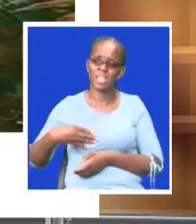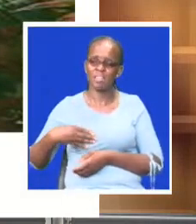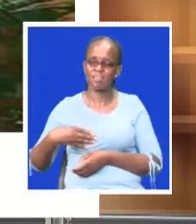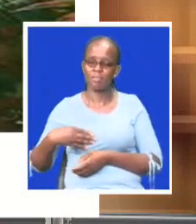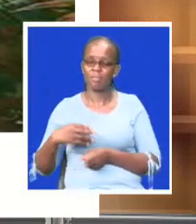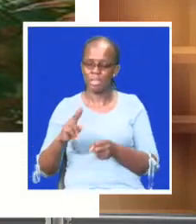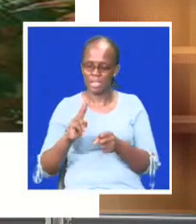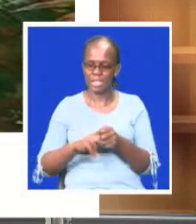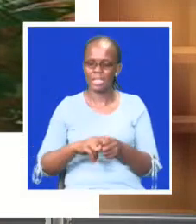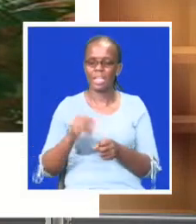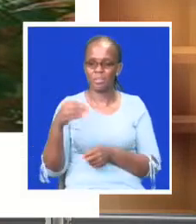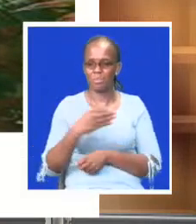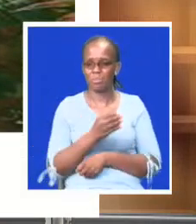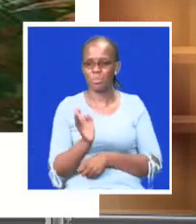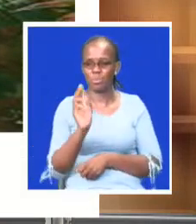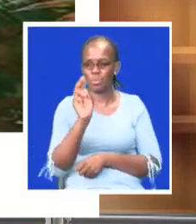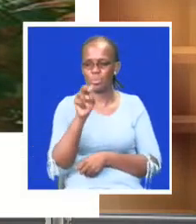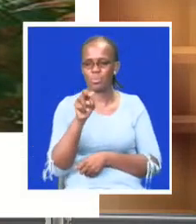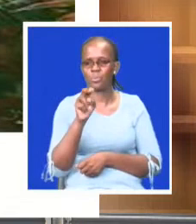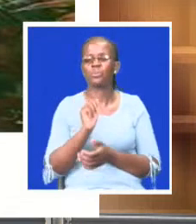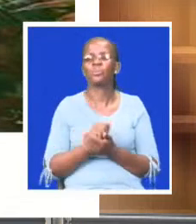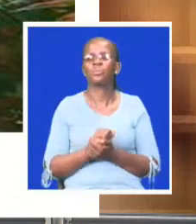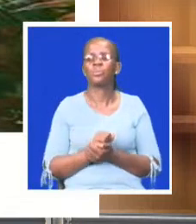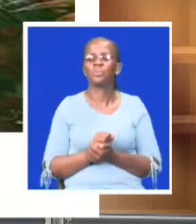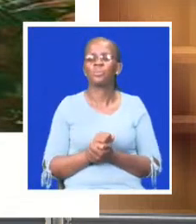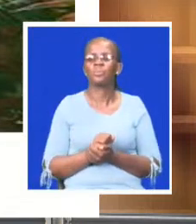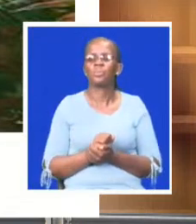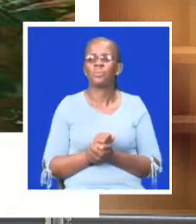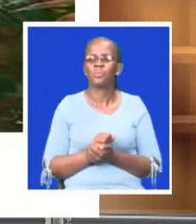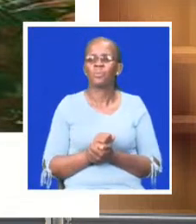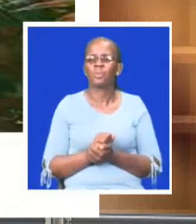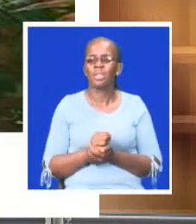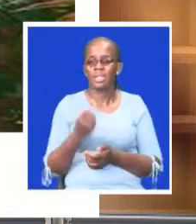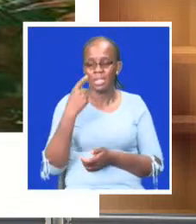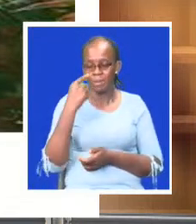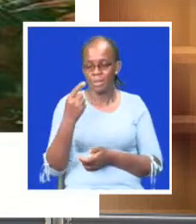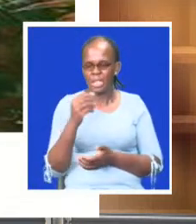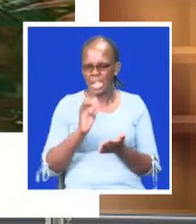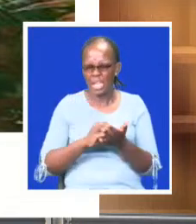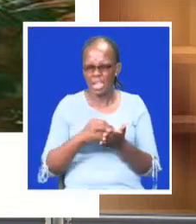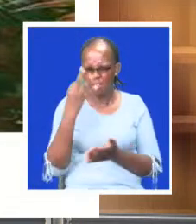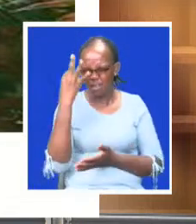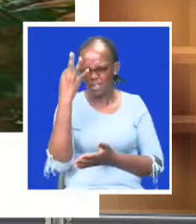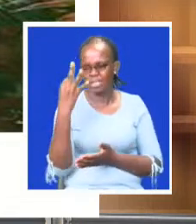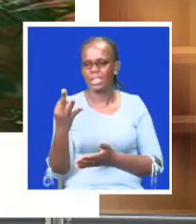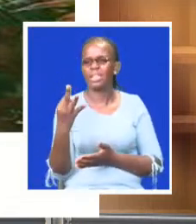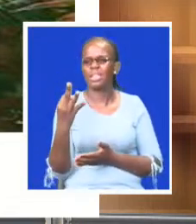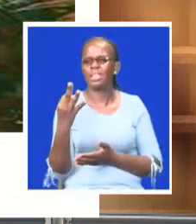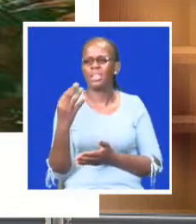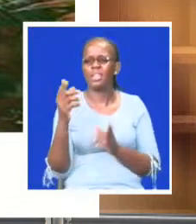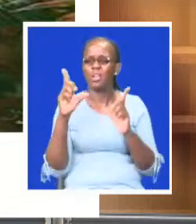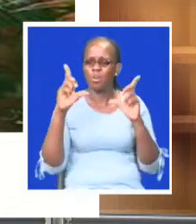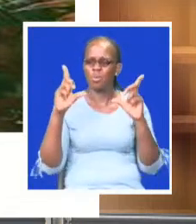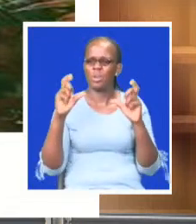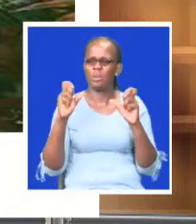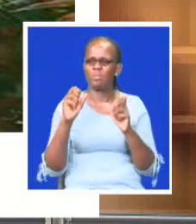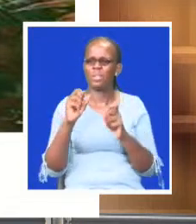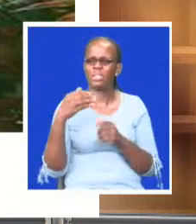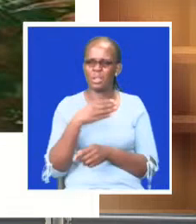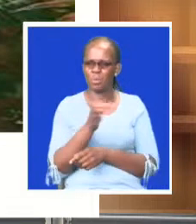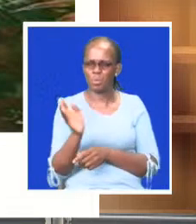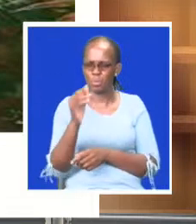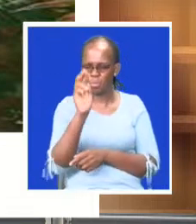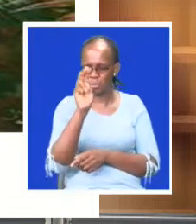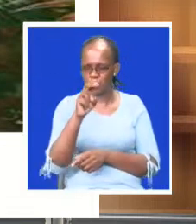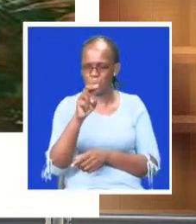serpent. My picture shows Adam, Eve, and the serpent. There is Eve. She has already eaten